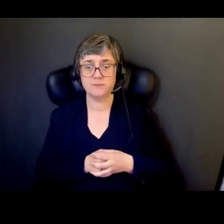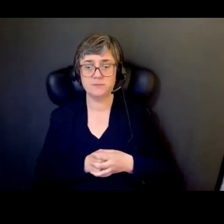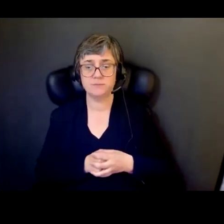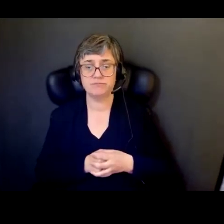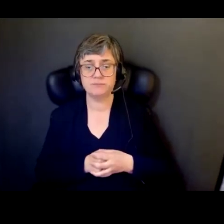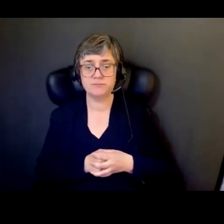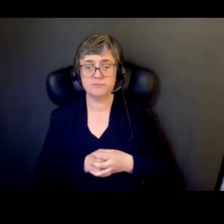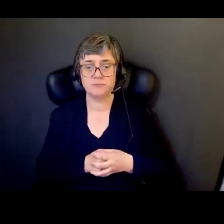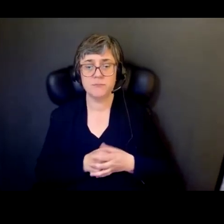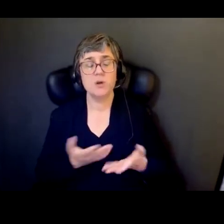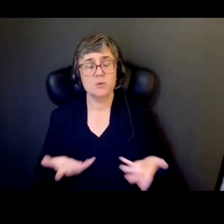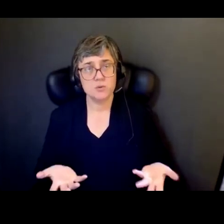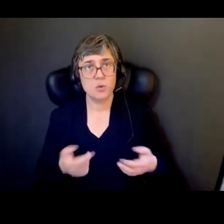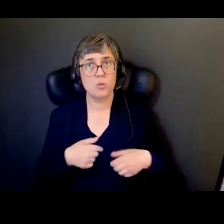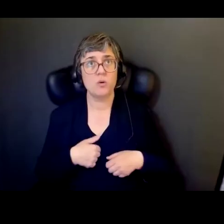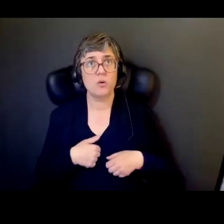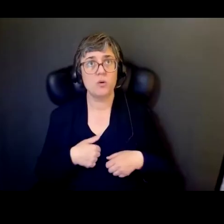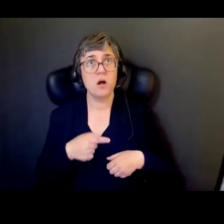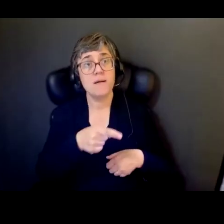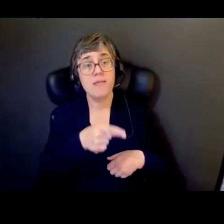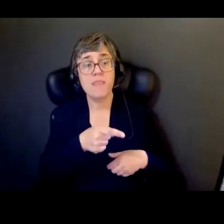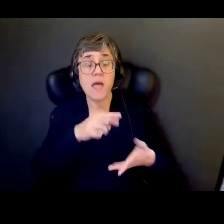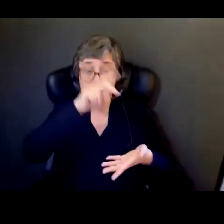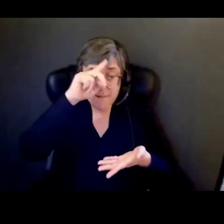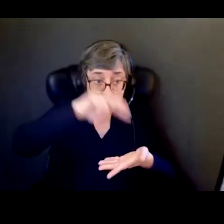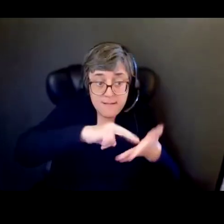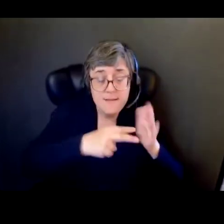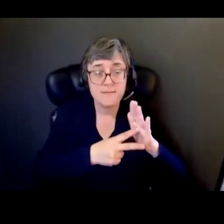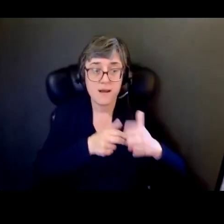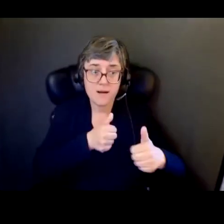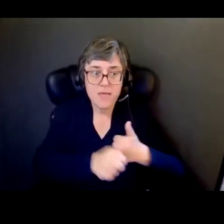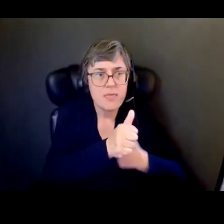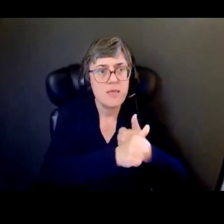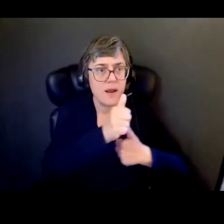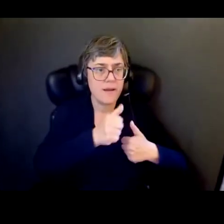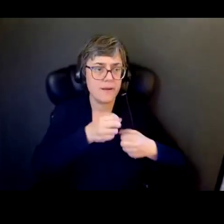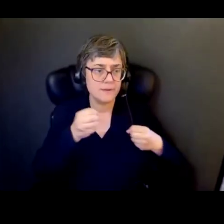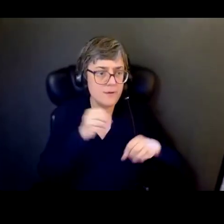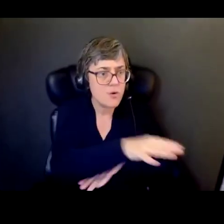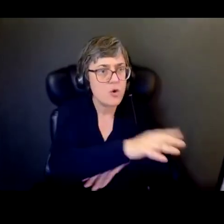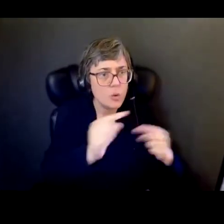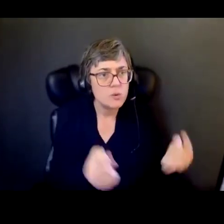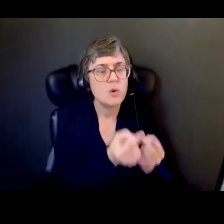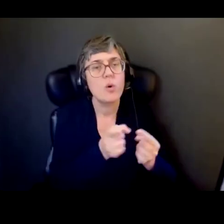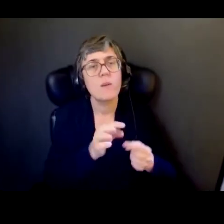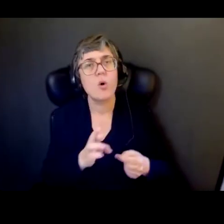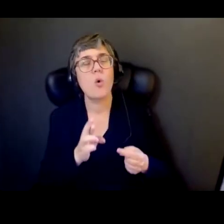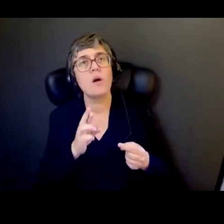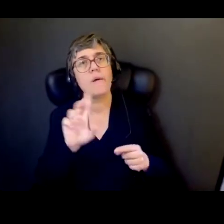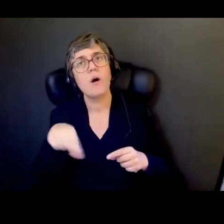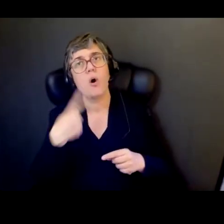their partner would have this fear. So I think we're likely to see that these